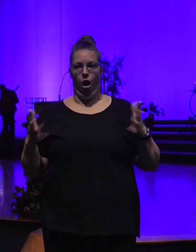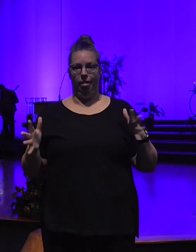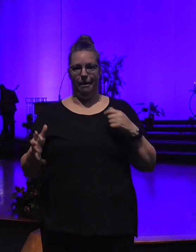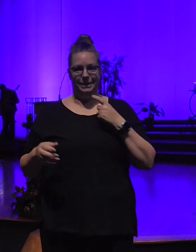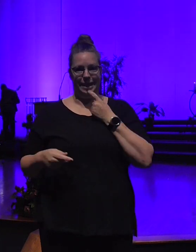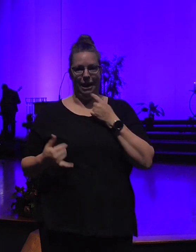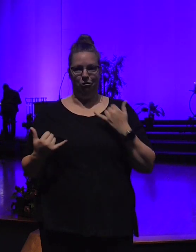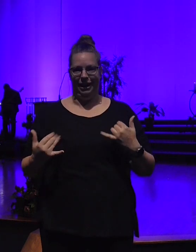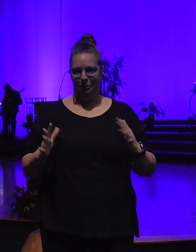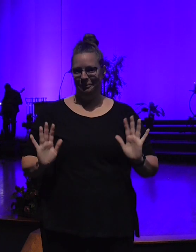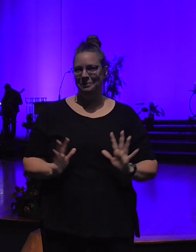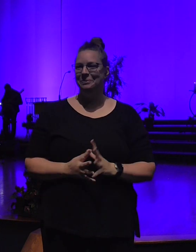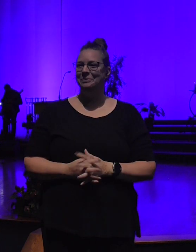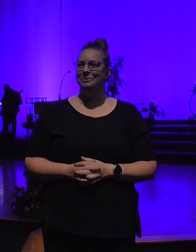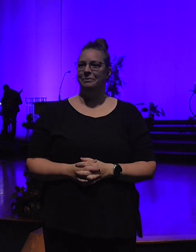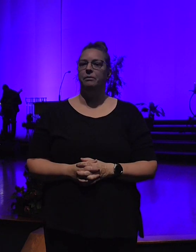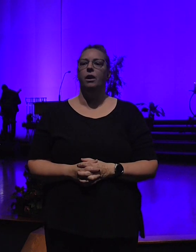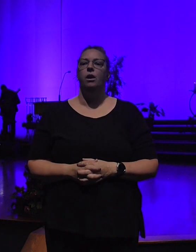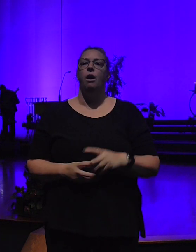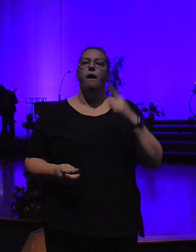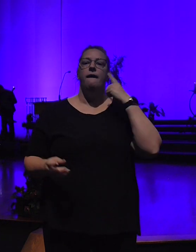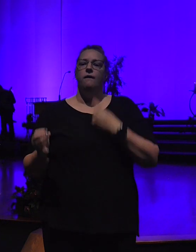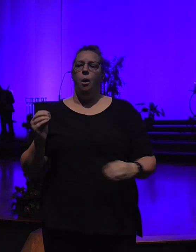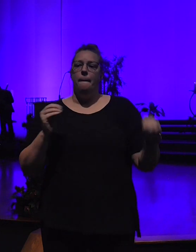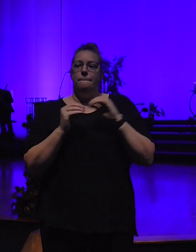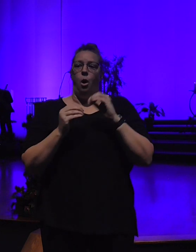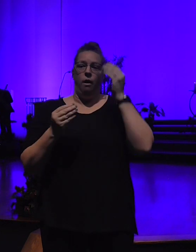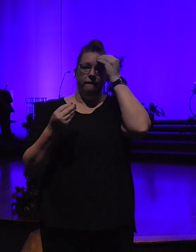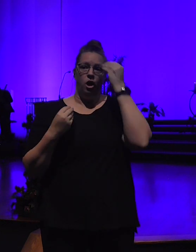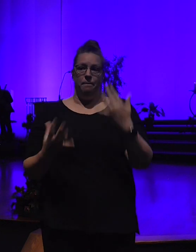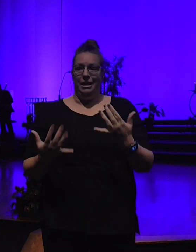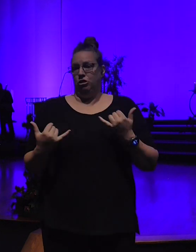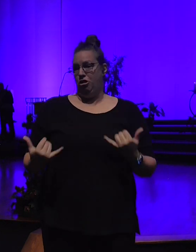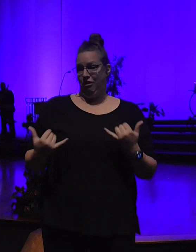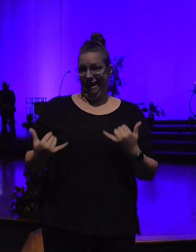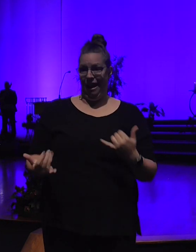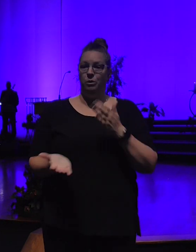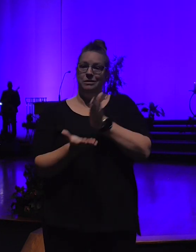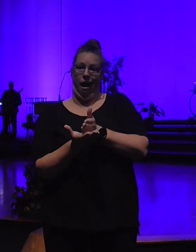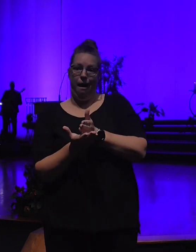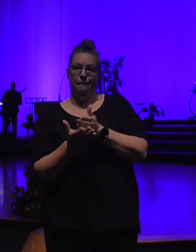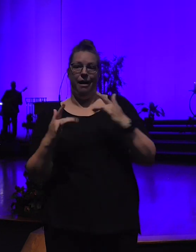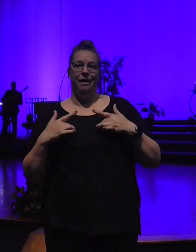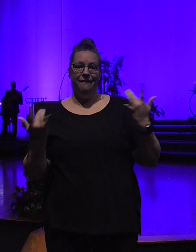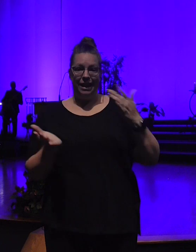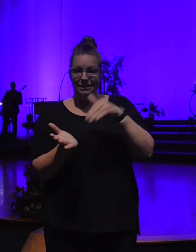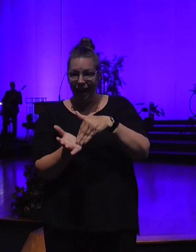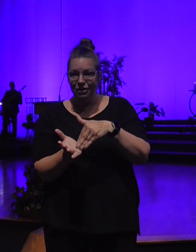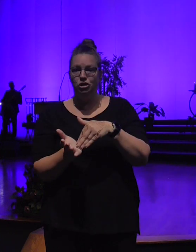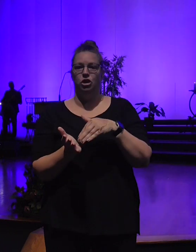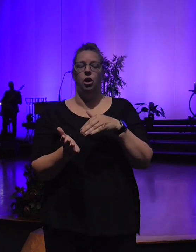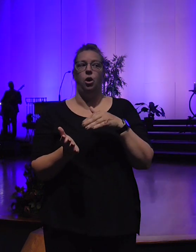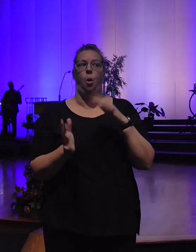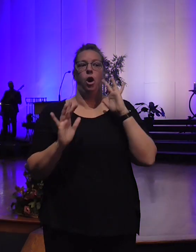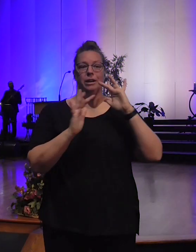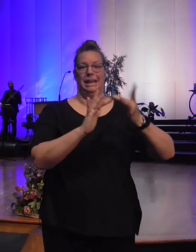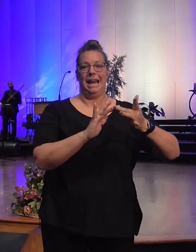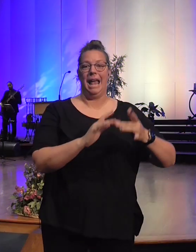that. For more information about anything you've heard today, stop by the event center or connect with us online at